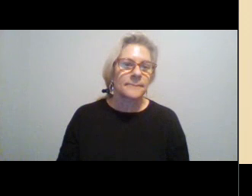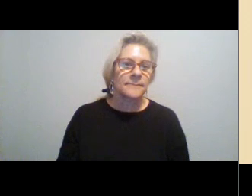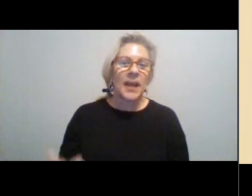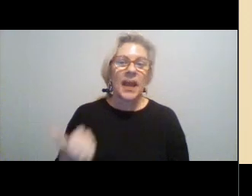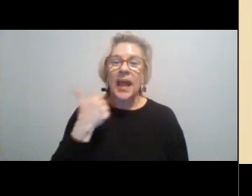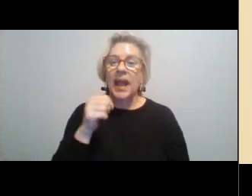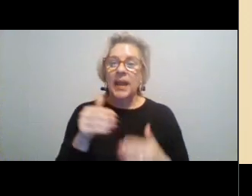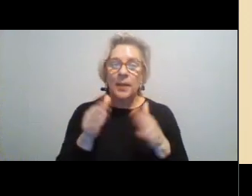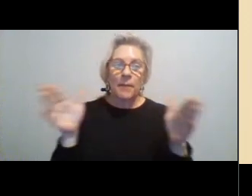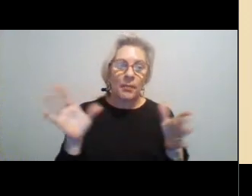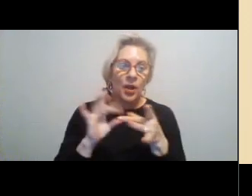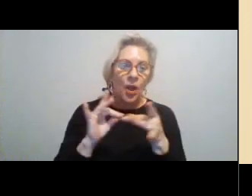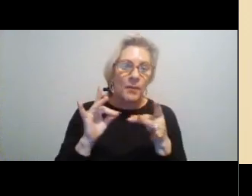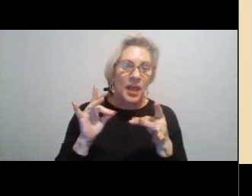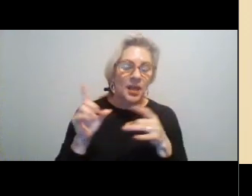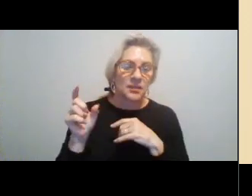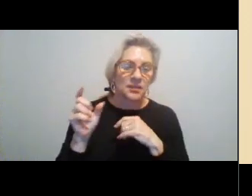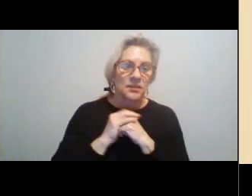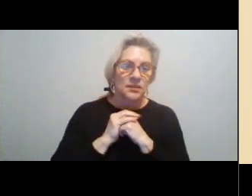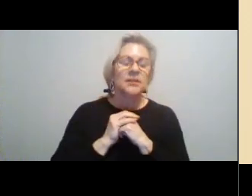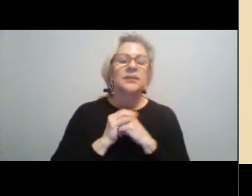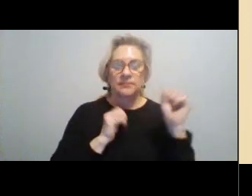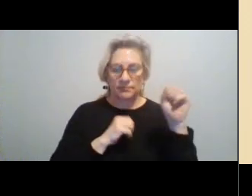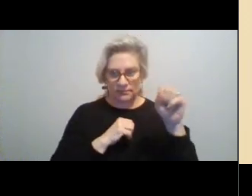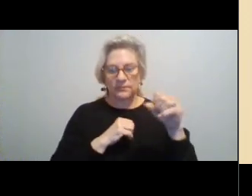comment? Yes, we do.